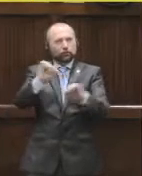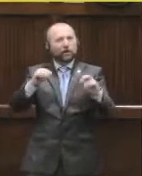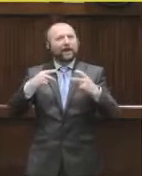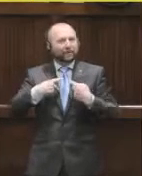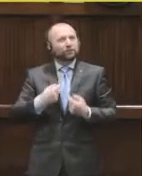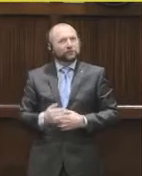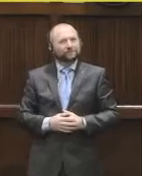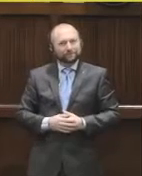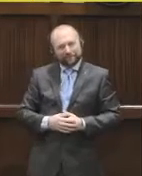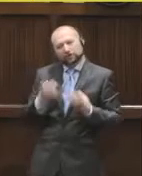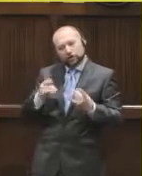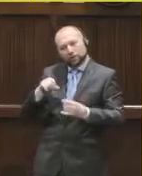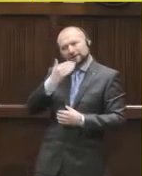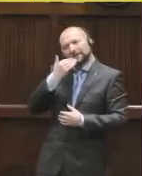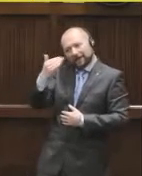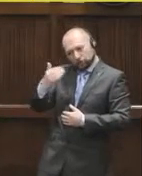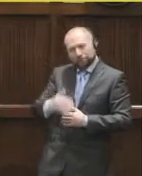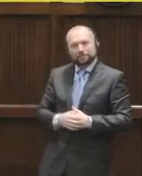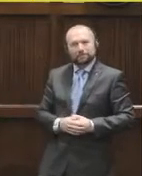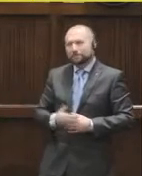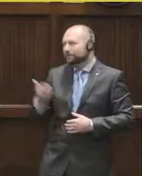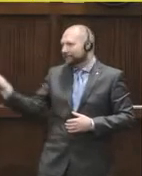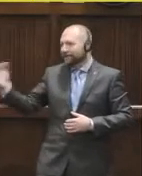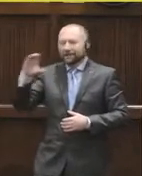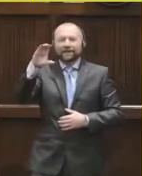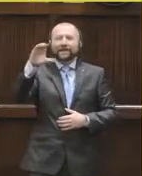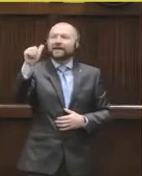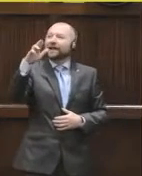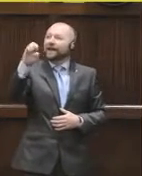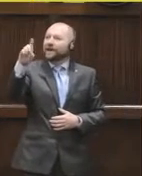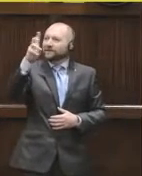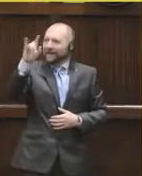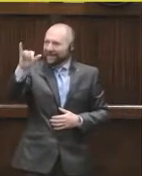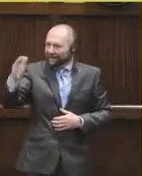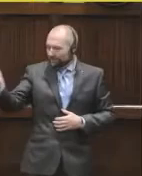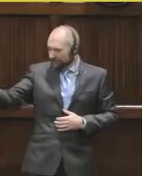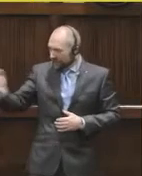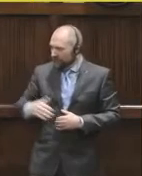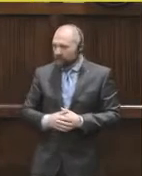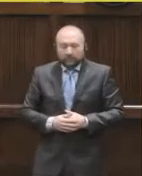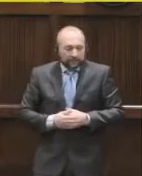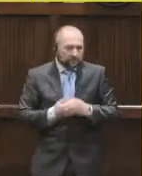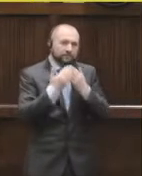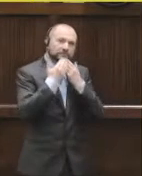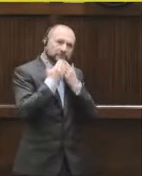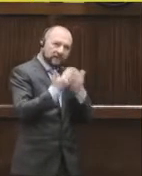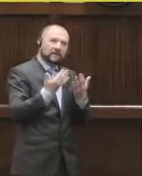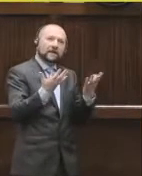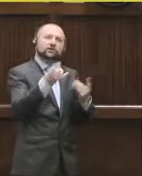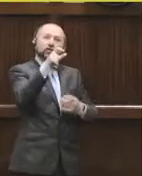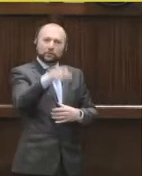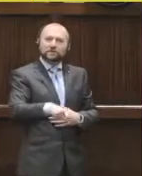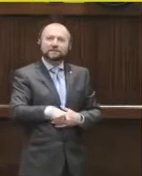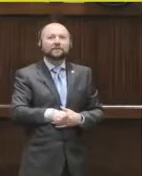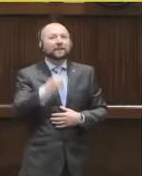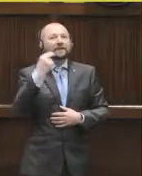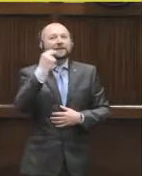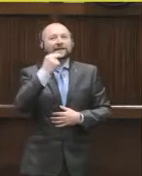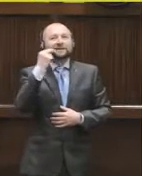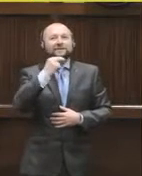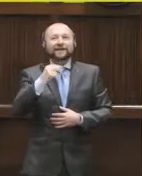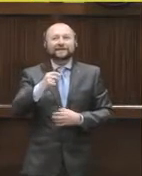very much, Deputy Collins. Deputy Clare Daly, please. Thanks, Count Corlan. I think it is nice to finish up the